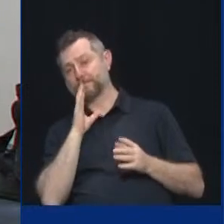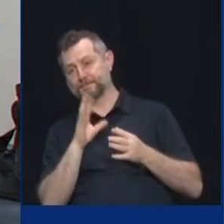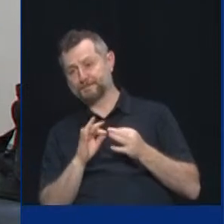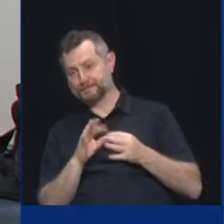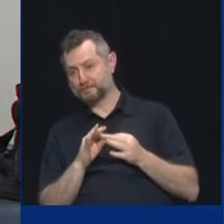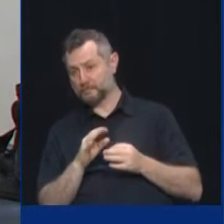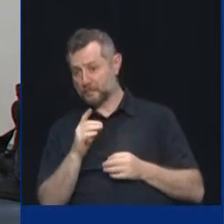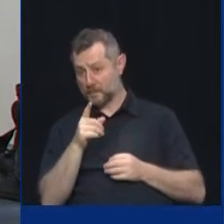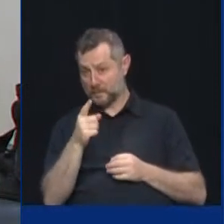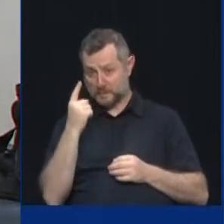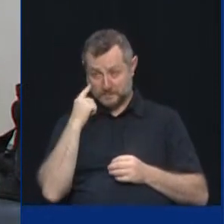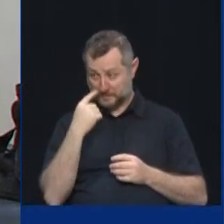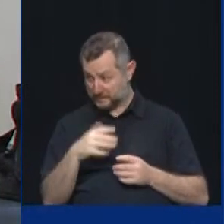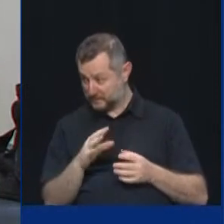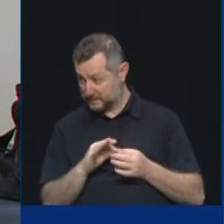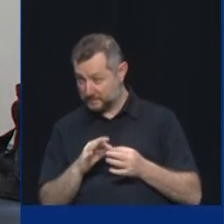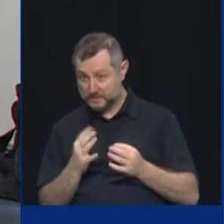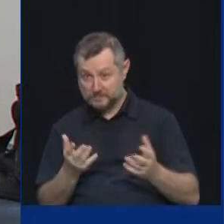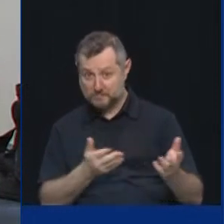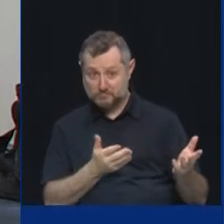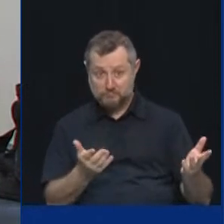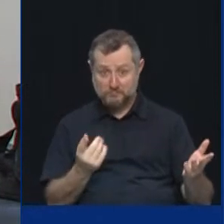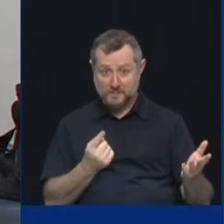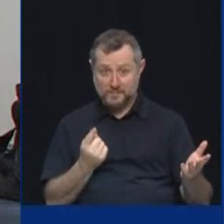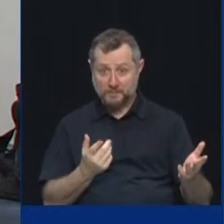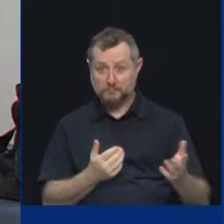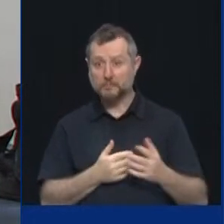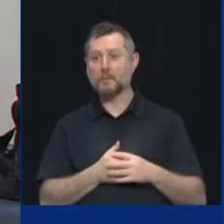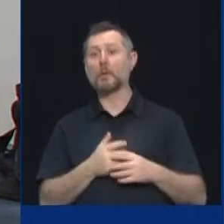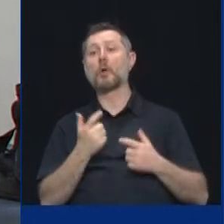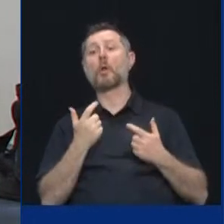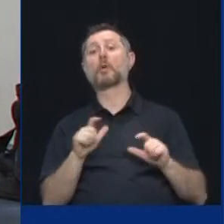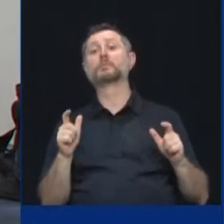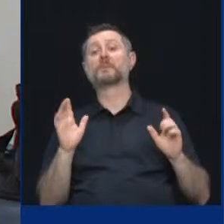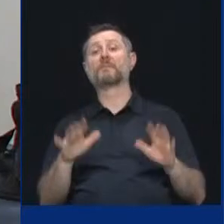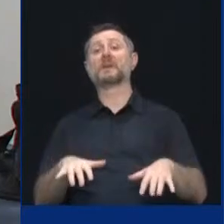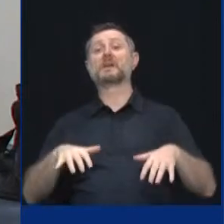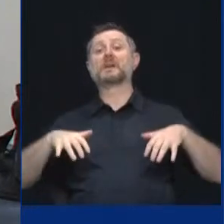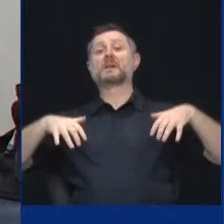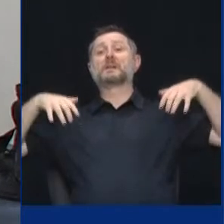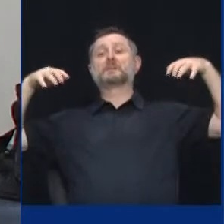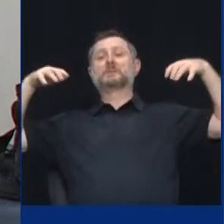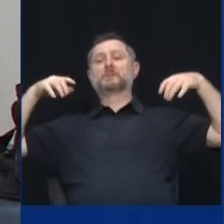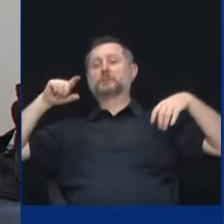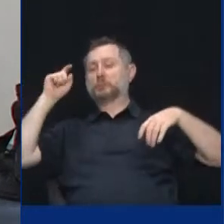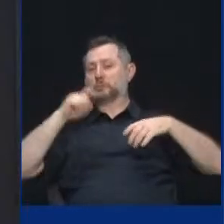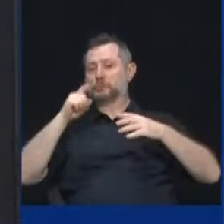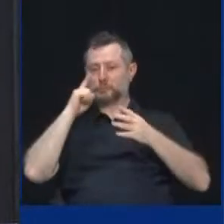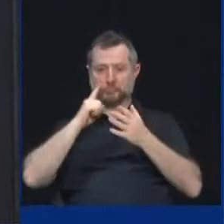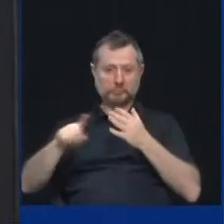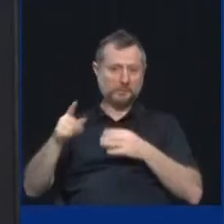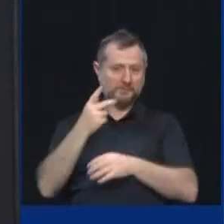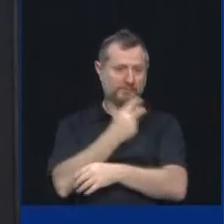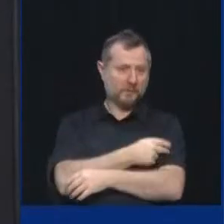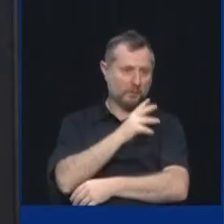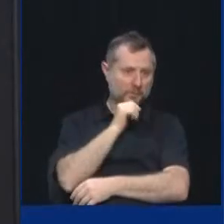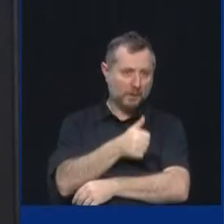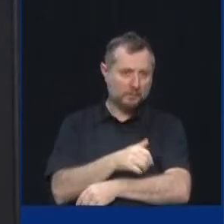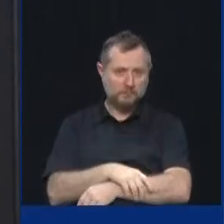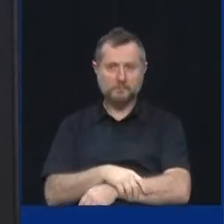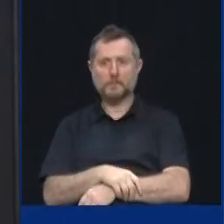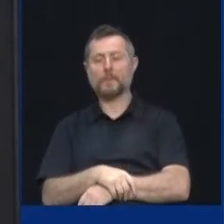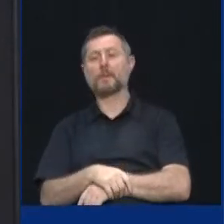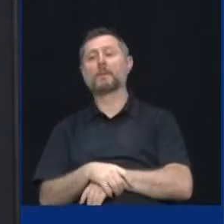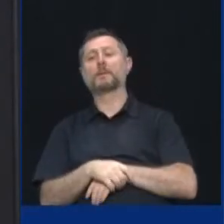your question. Rob, do you have the... For large venues, they should be verifying vaccine status for the